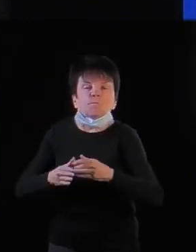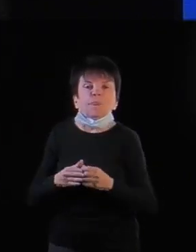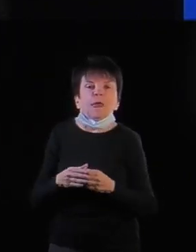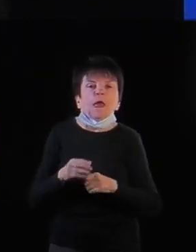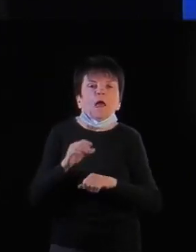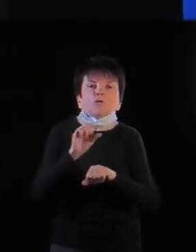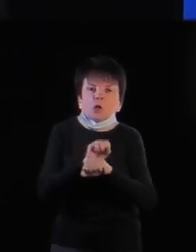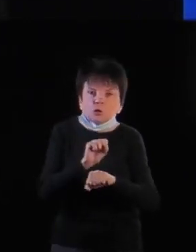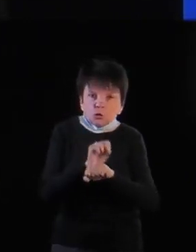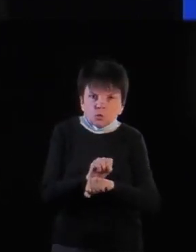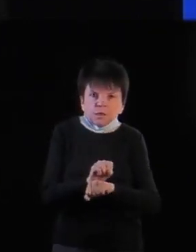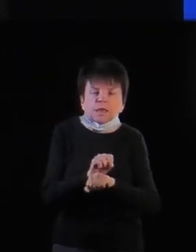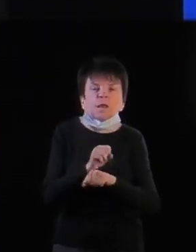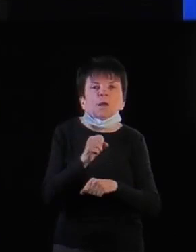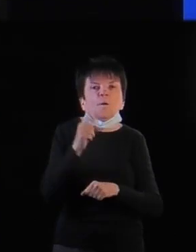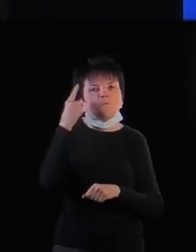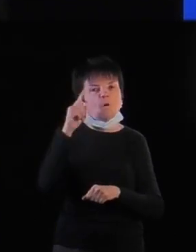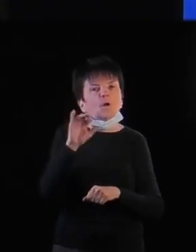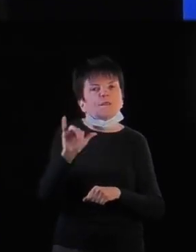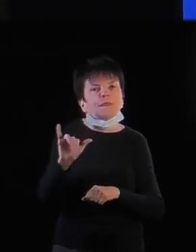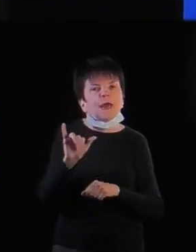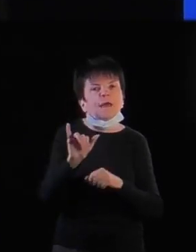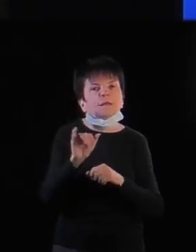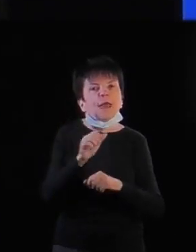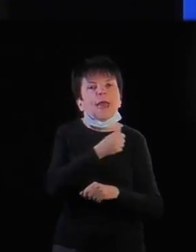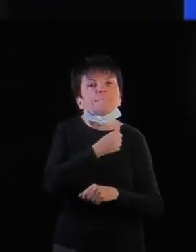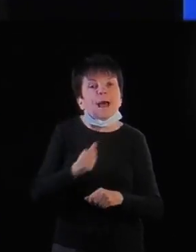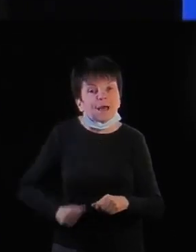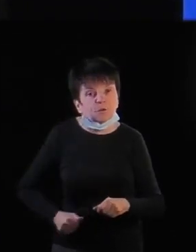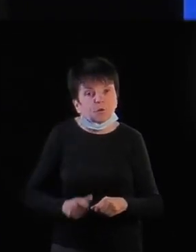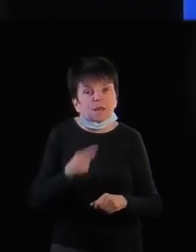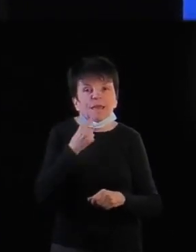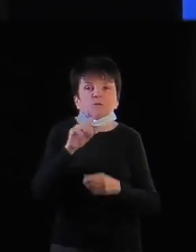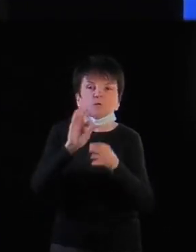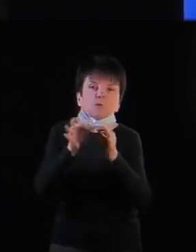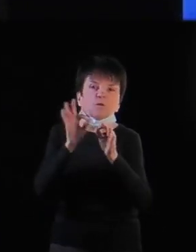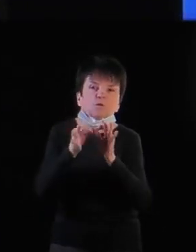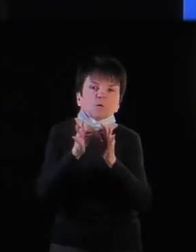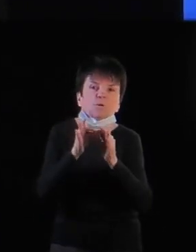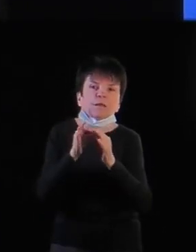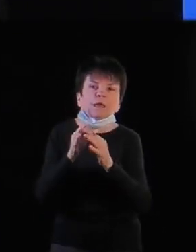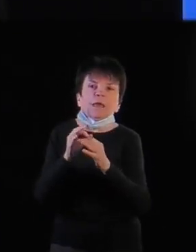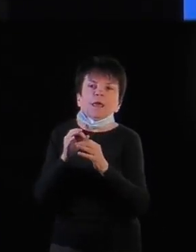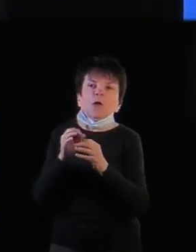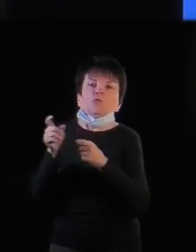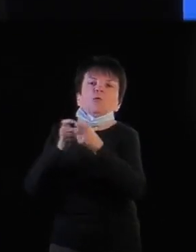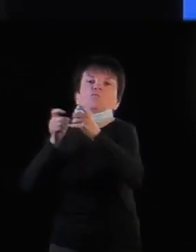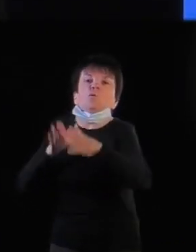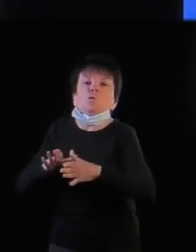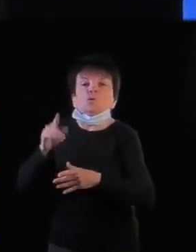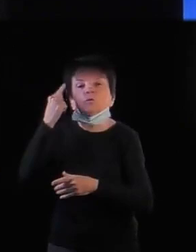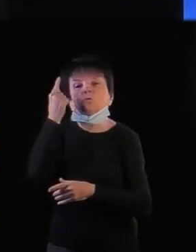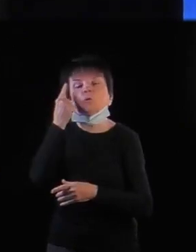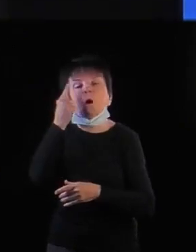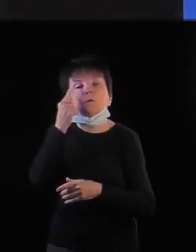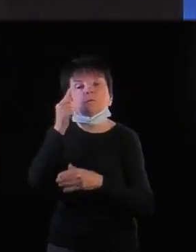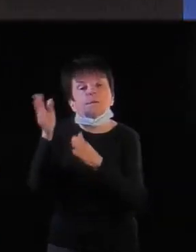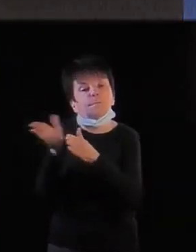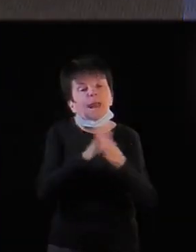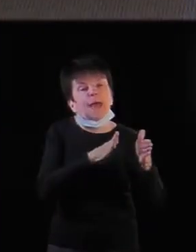responsibility is to interpret that ruler's mind faithfully to those to whom they have been